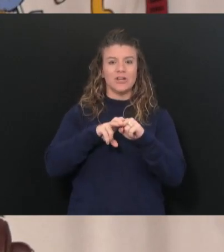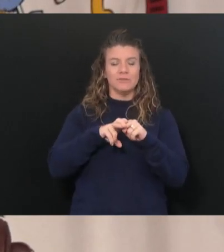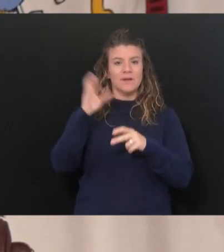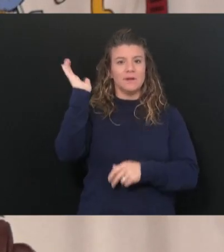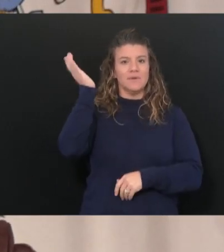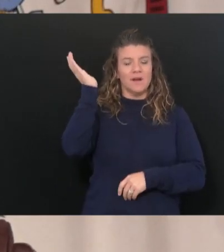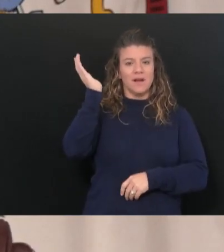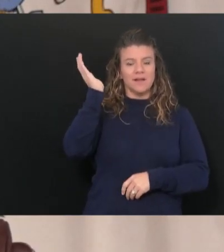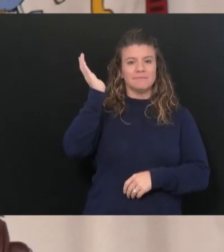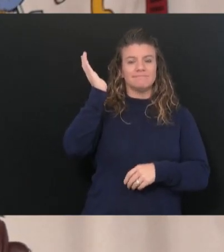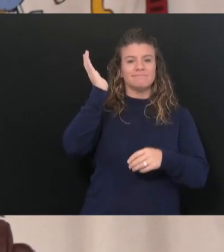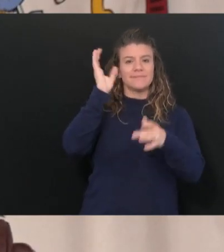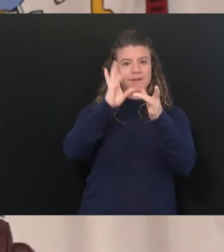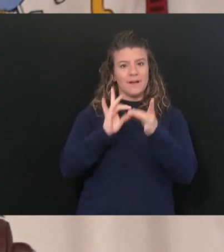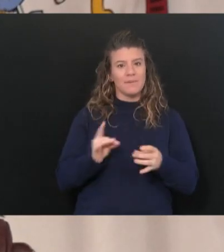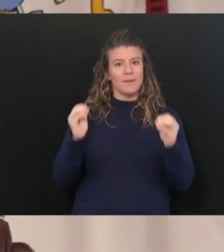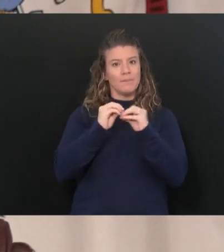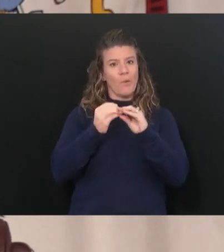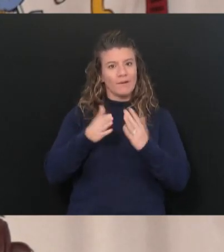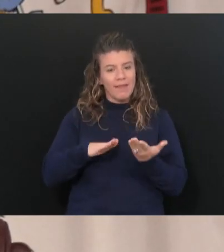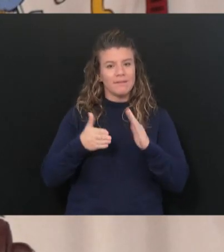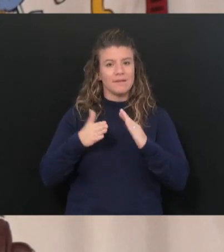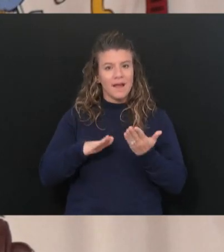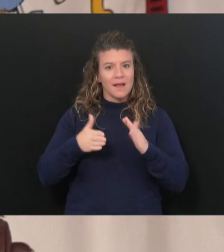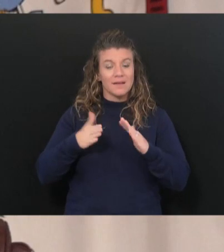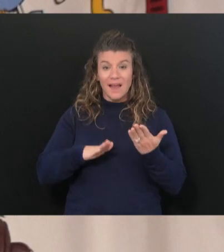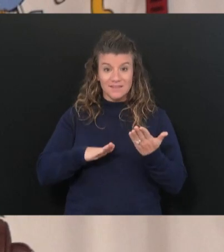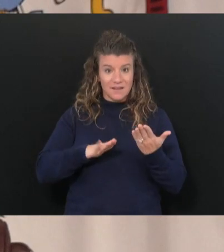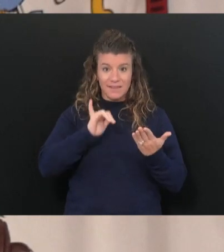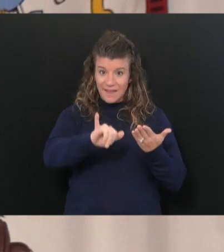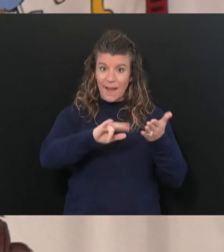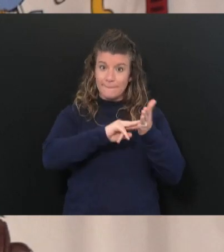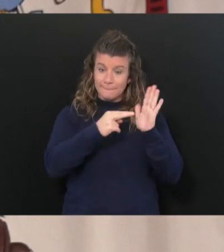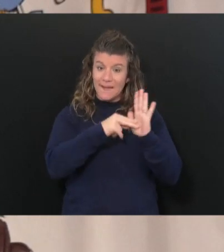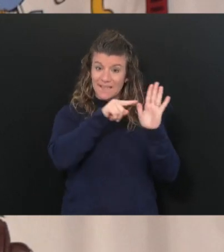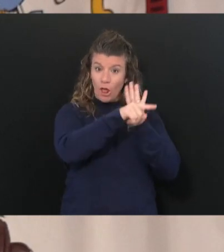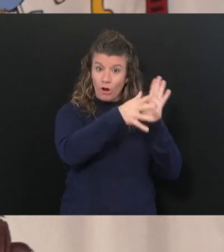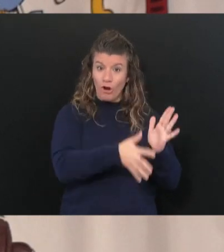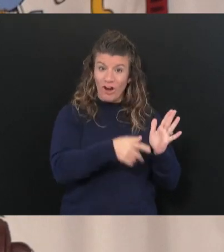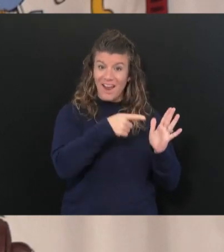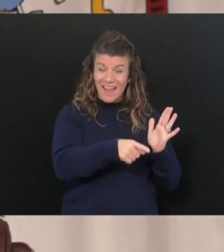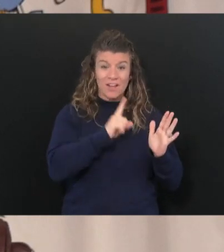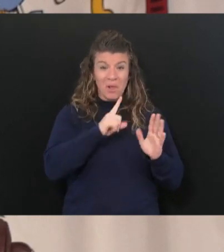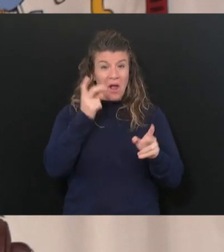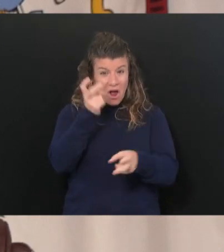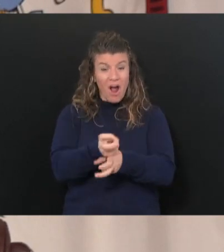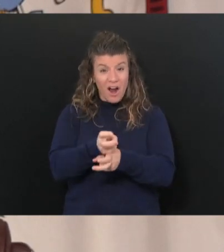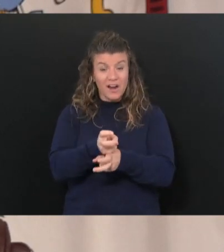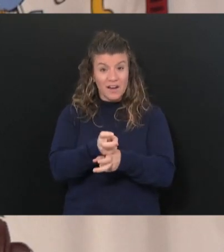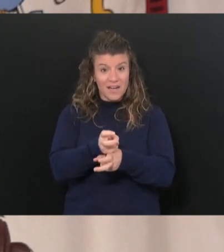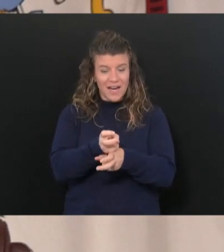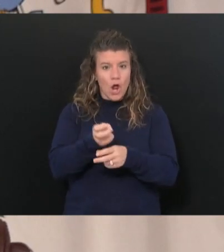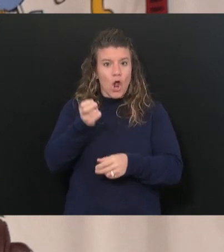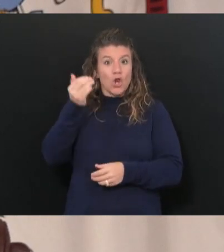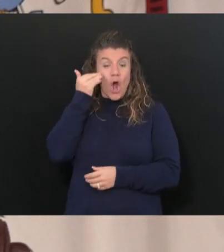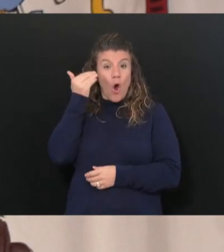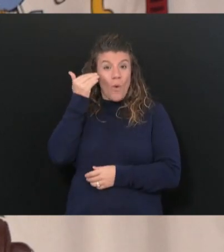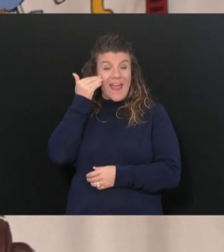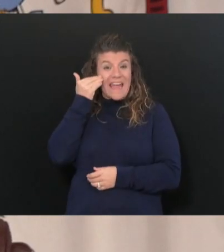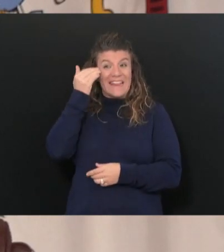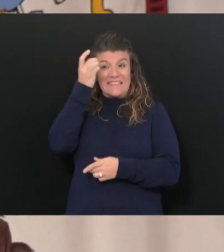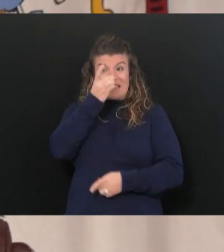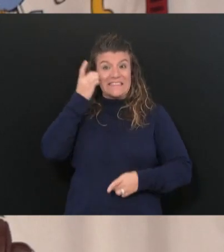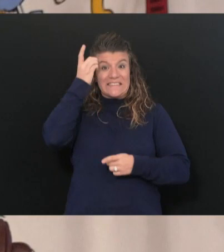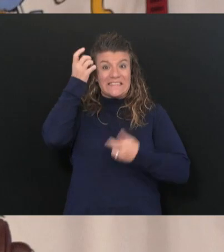the West Virginians that we've lost. And it's tough, you know, from the standpoint of knowing that the killer is